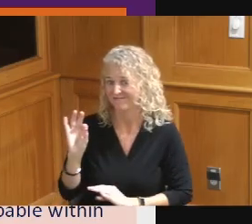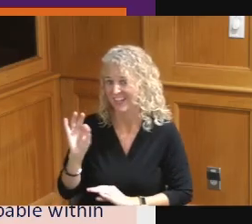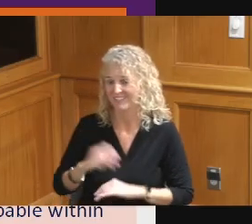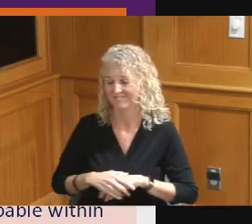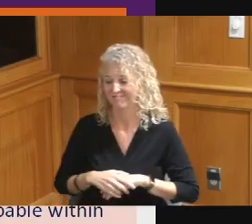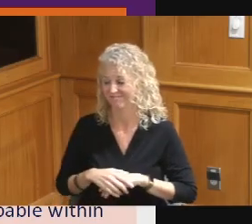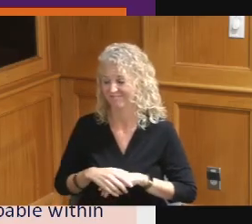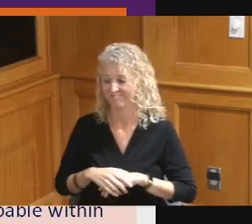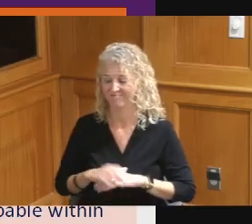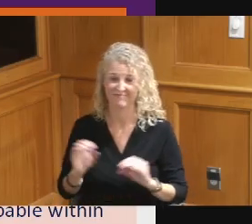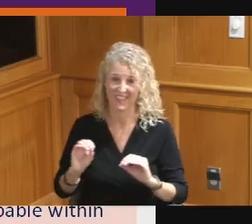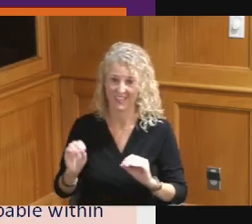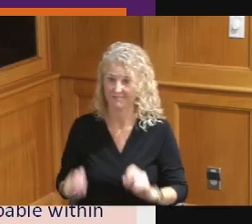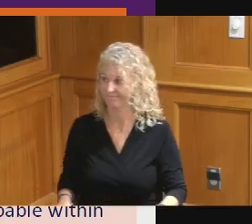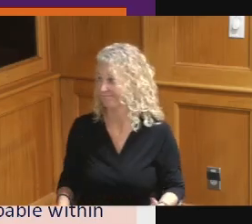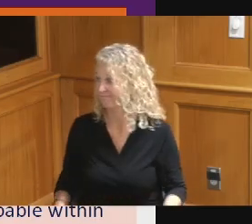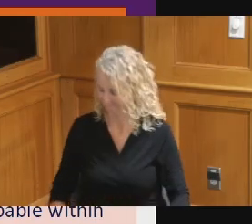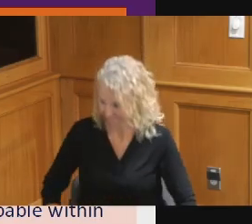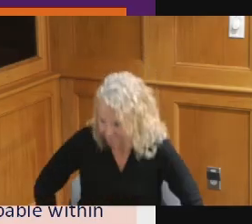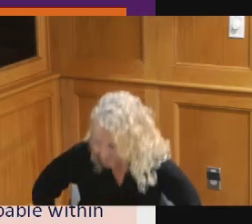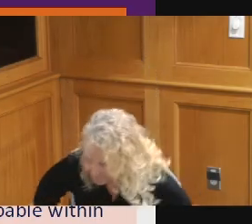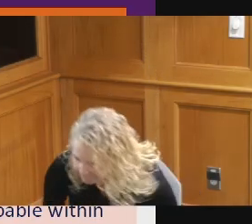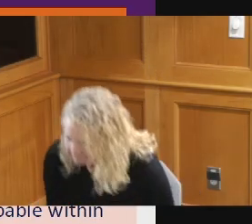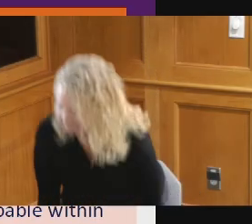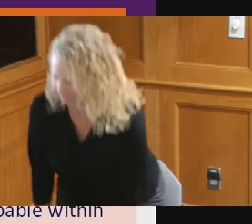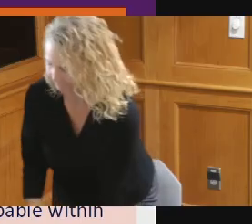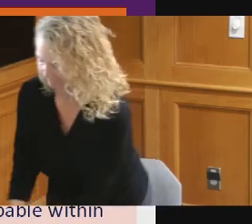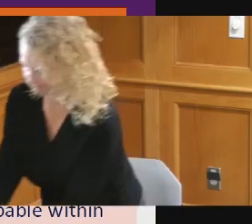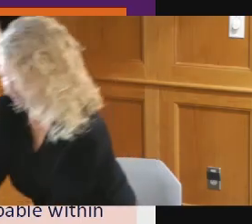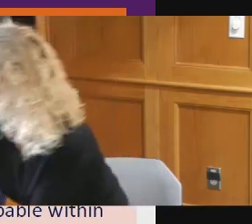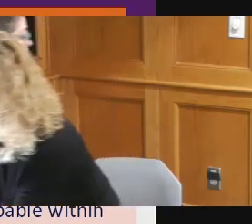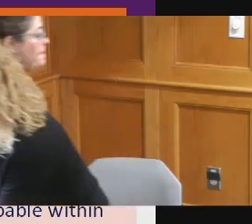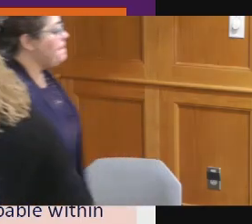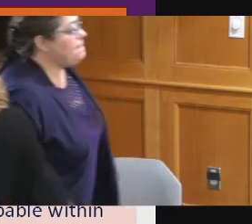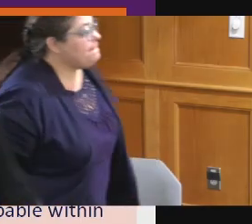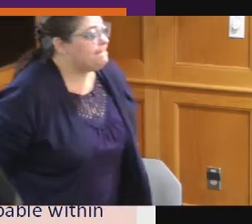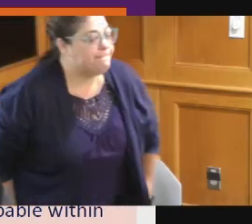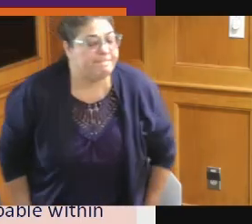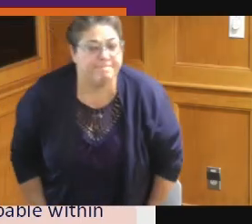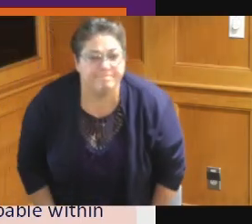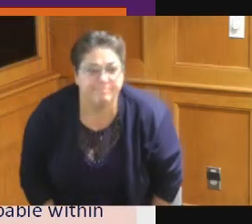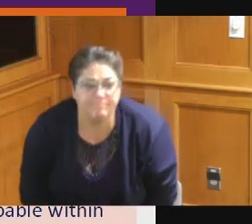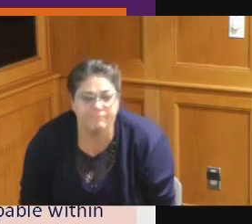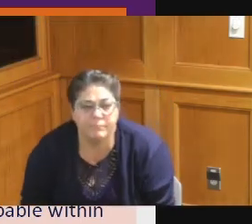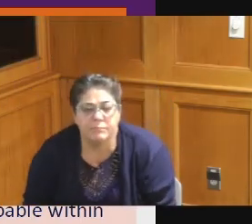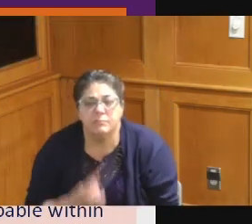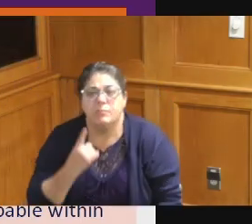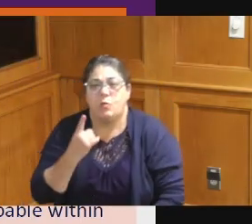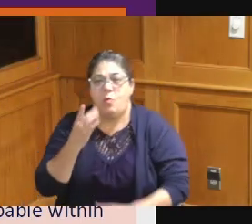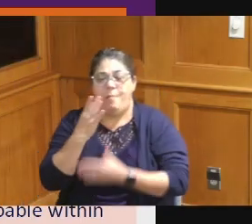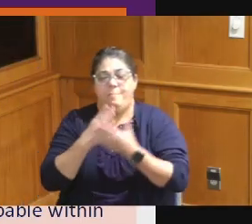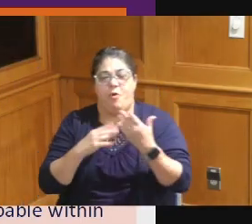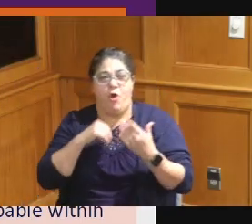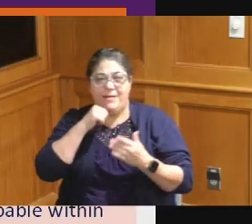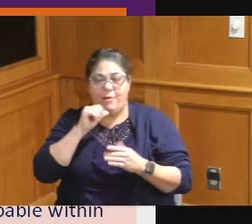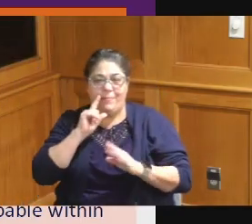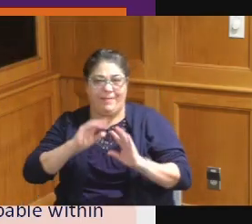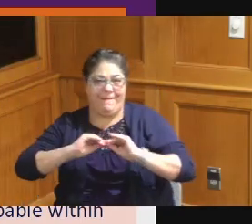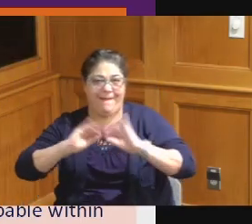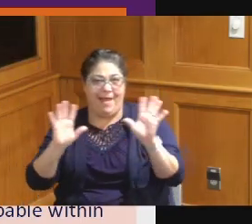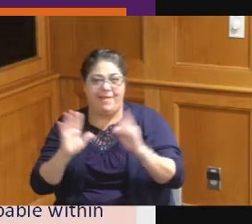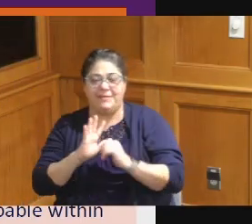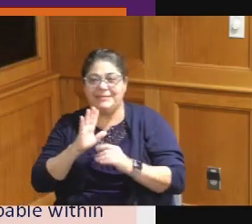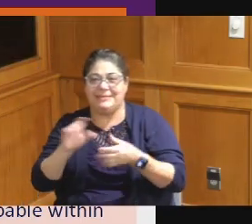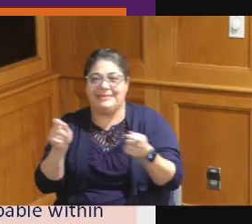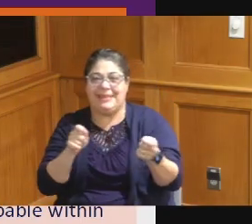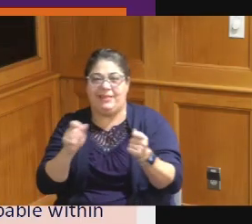working with. The second big element that's going to matter a lot, and this is one that I think wouldn't have been obvious to anybody when they started this work, is dealing with the